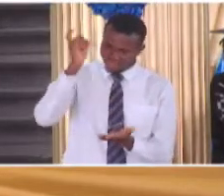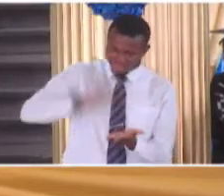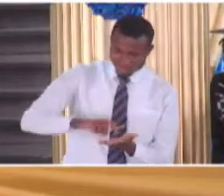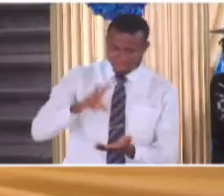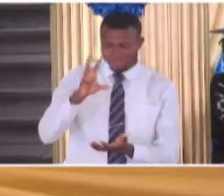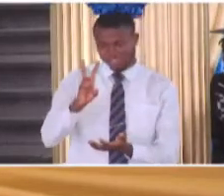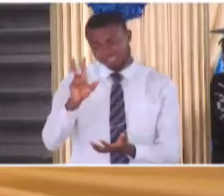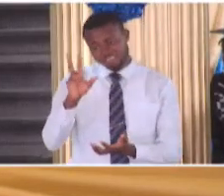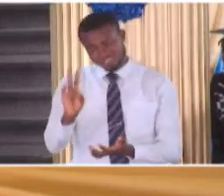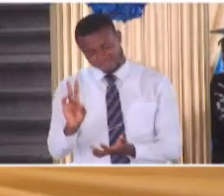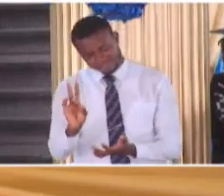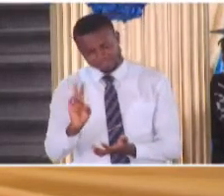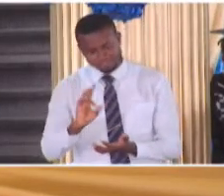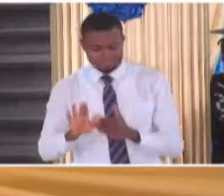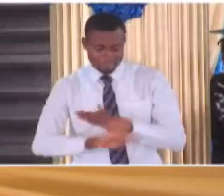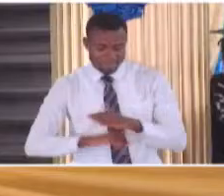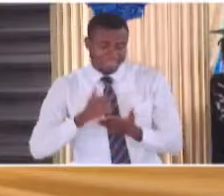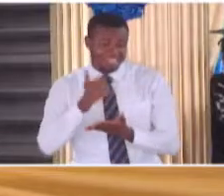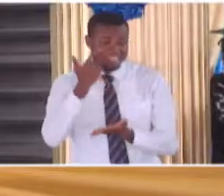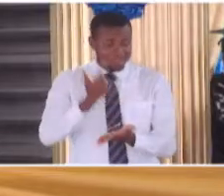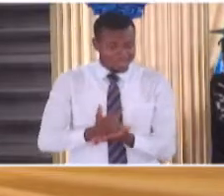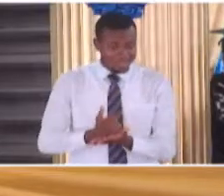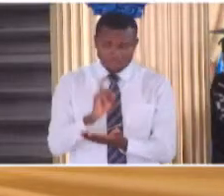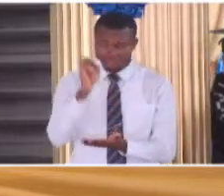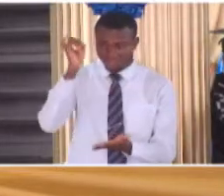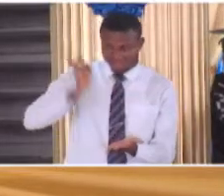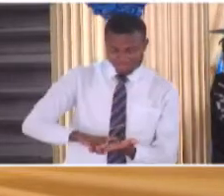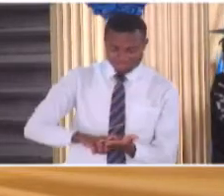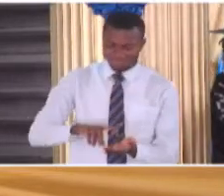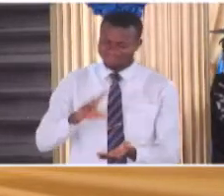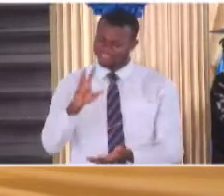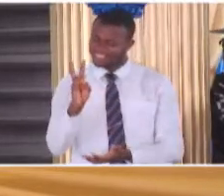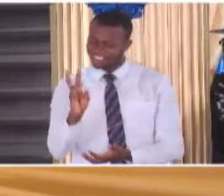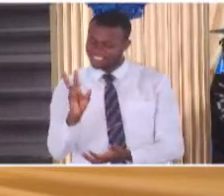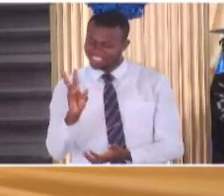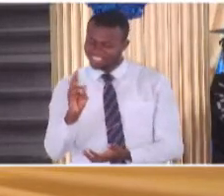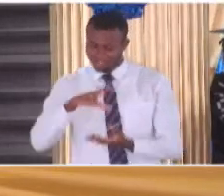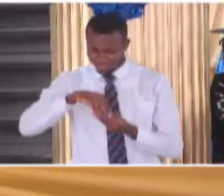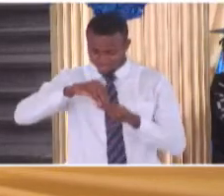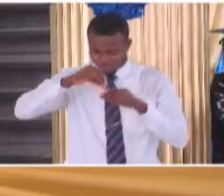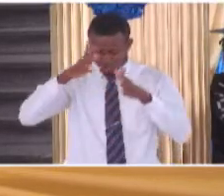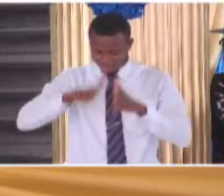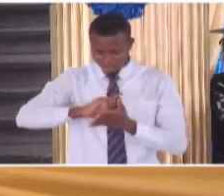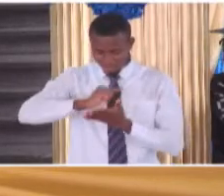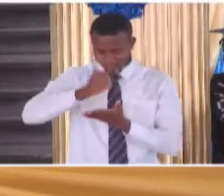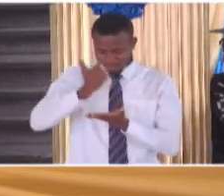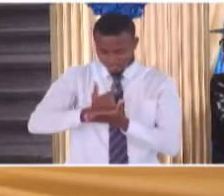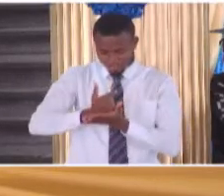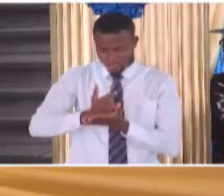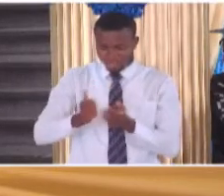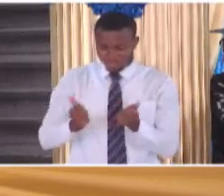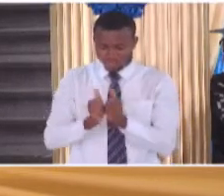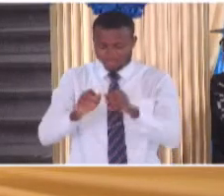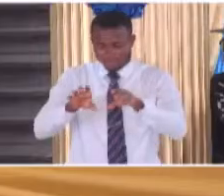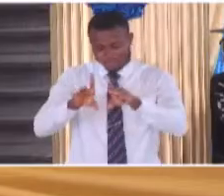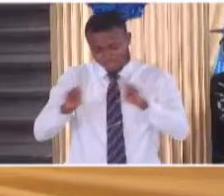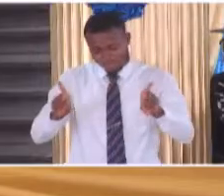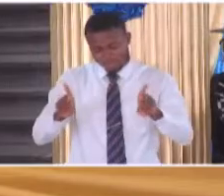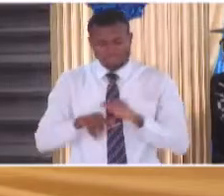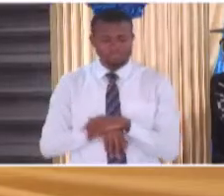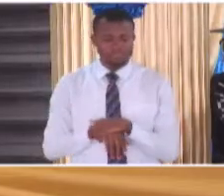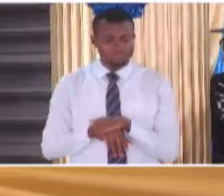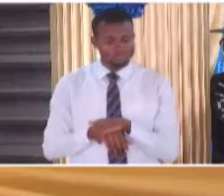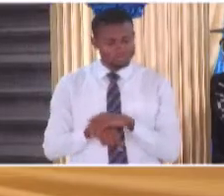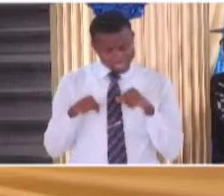11,067 undergraduates, and 1,116 students graduating with diplomas. At